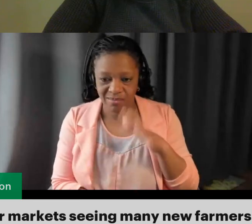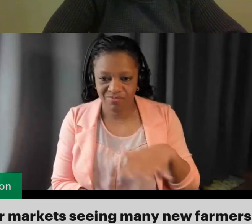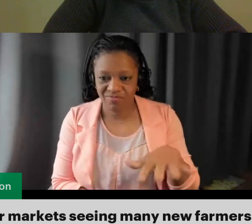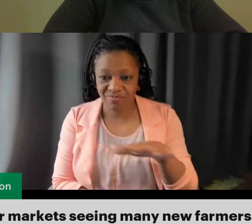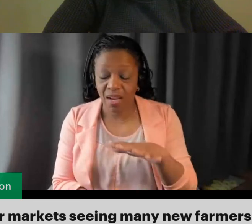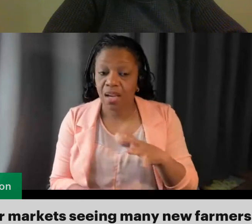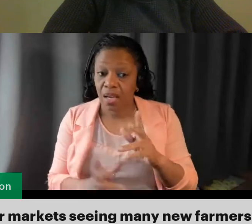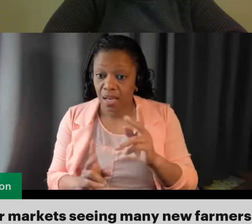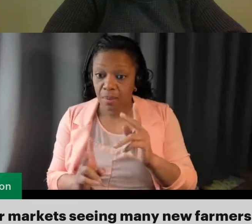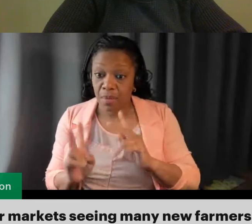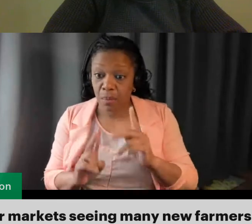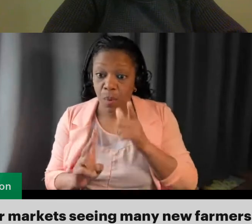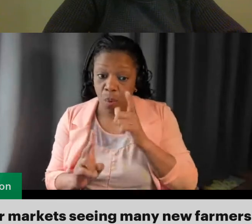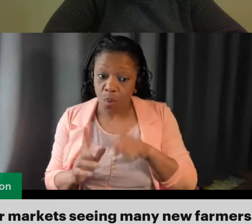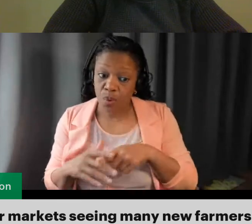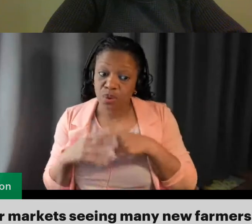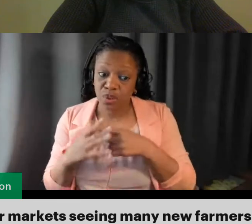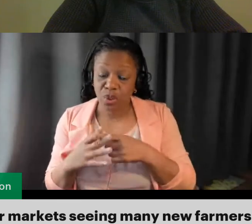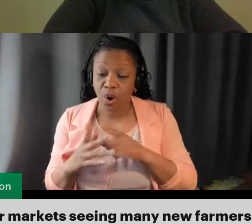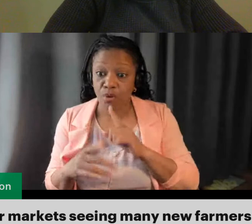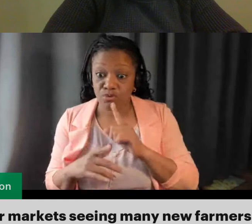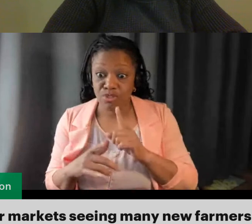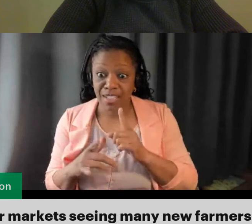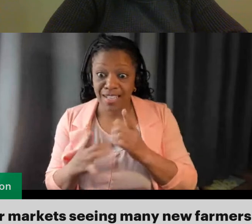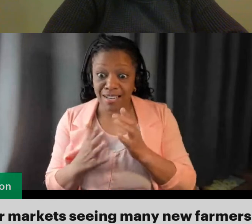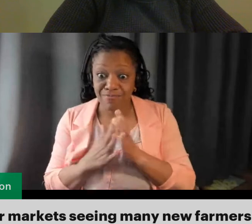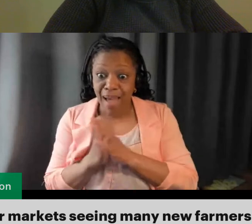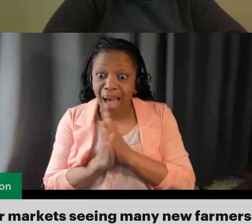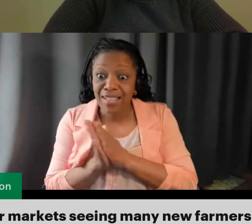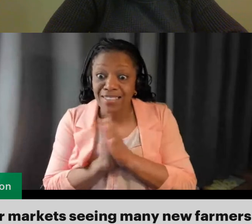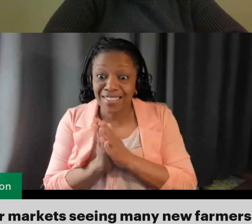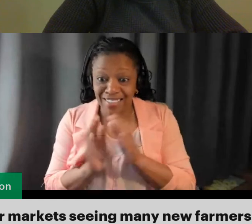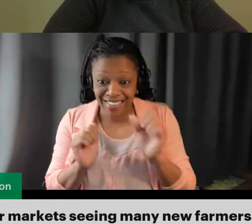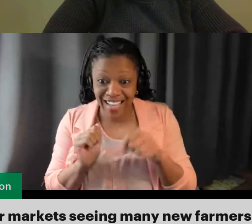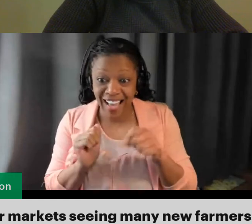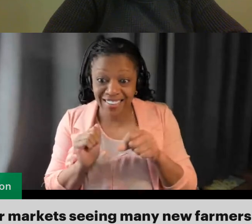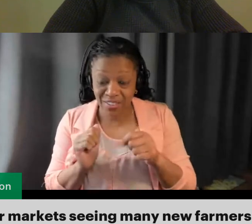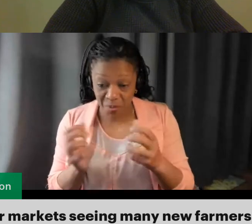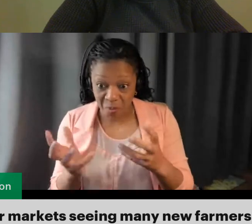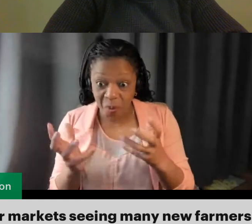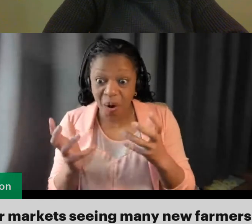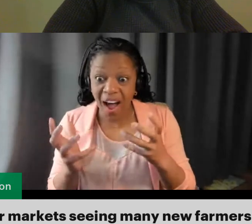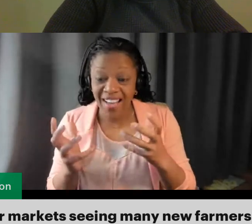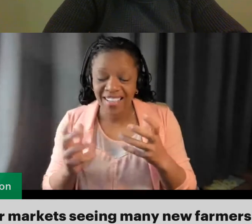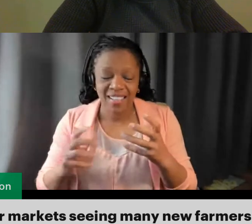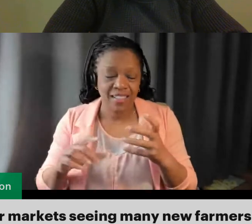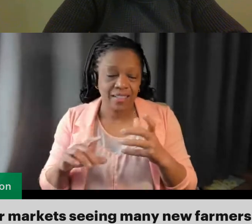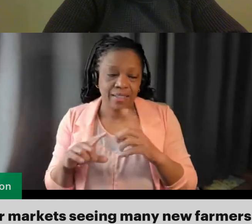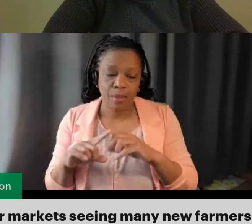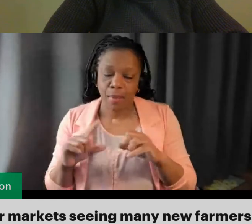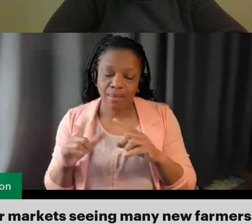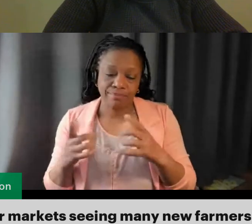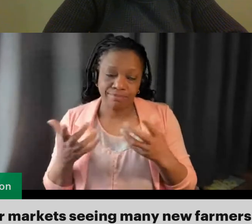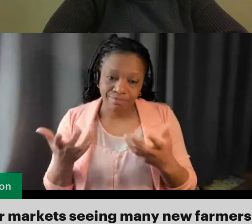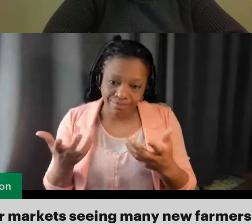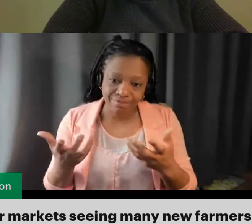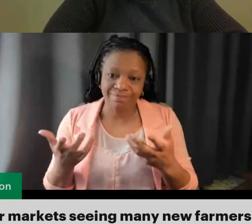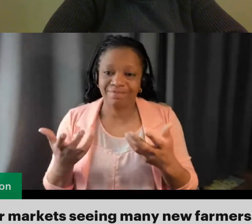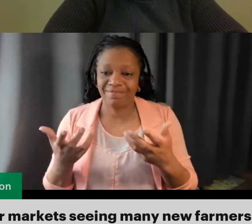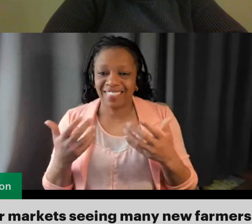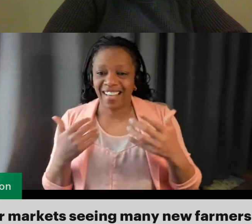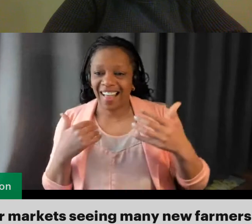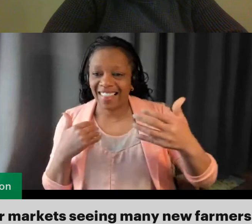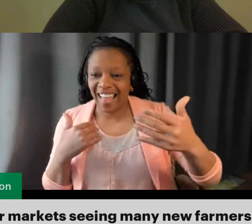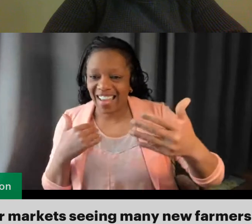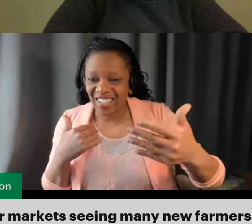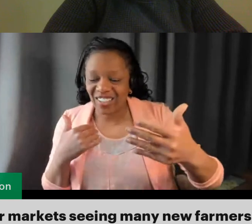beings who deserve to be able to make it what they do with their lives. And we summarily squash them into